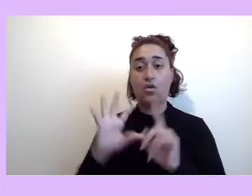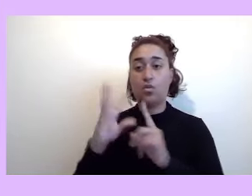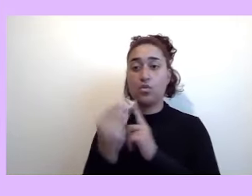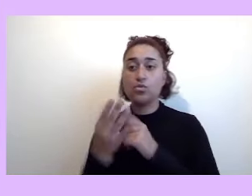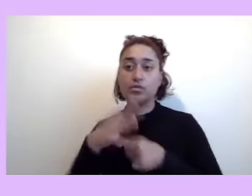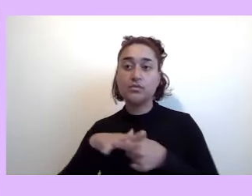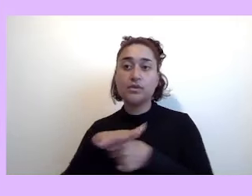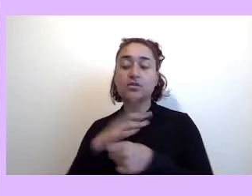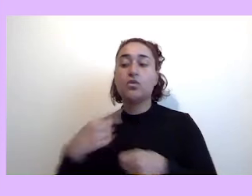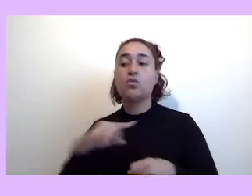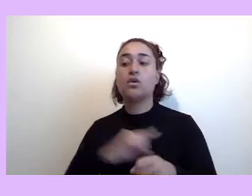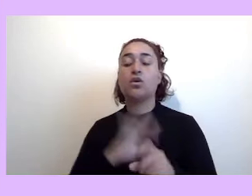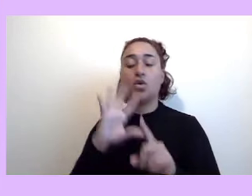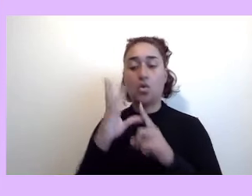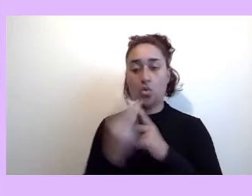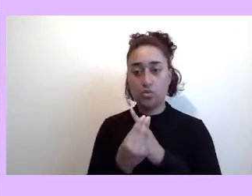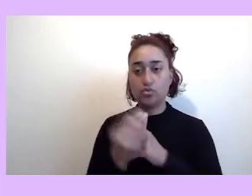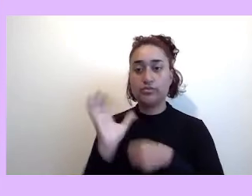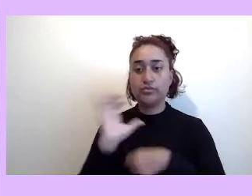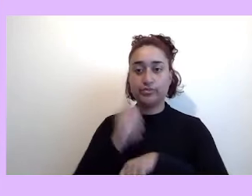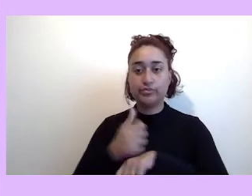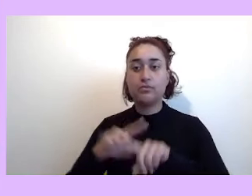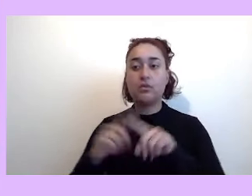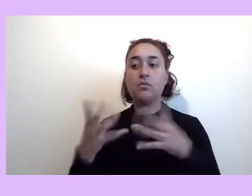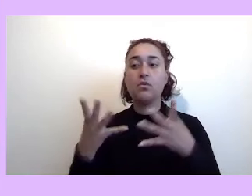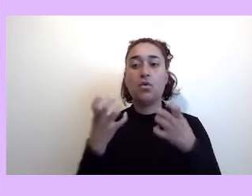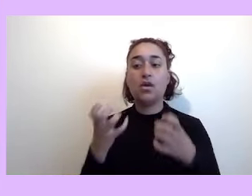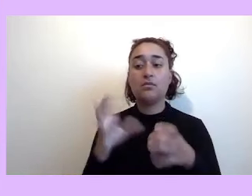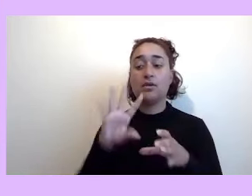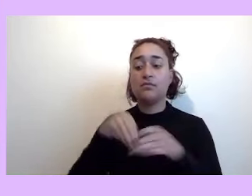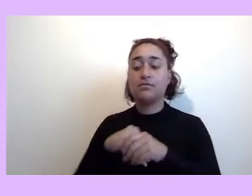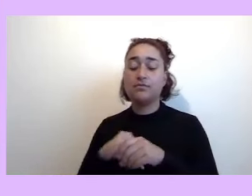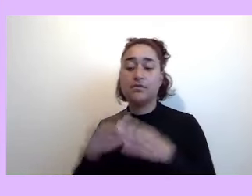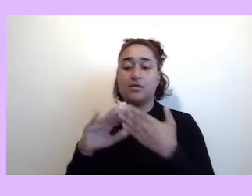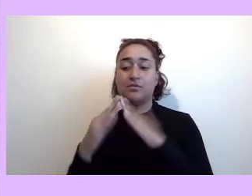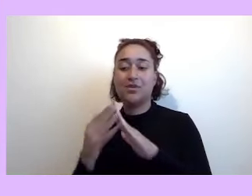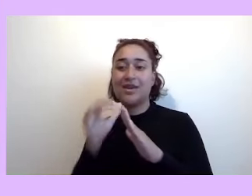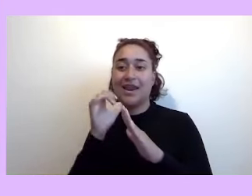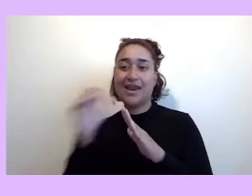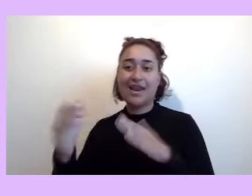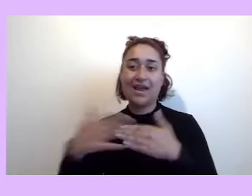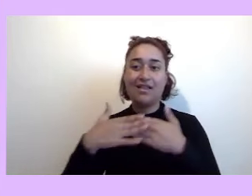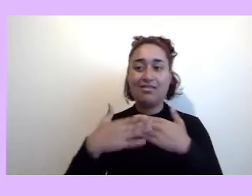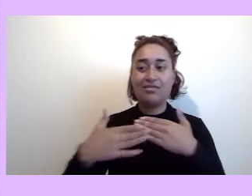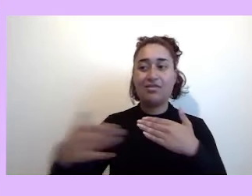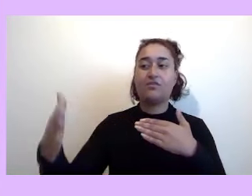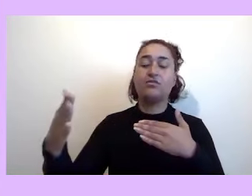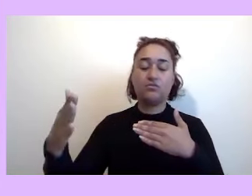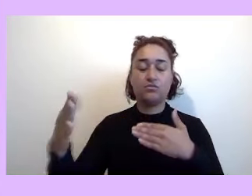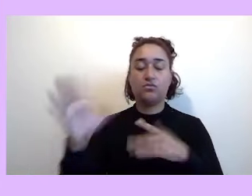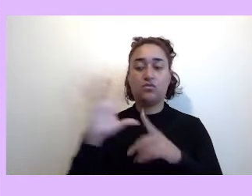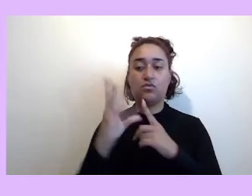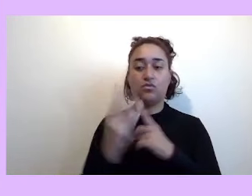are a cultural institution, but we want to be of the community and not just a legacy cultural institution. So all of that is feeding